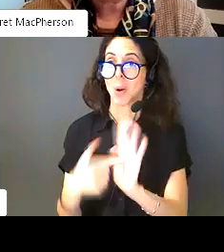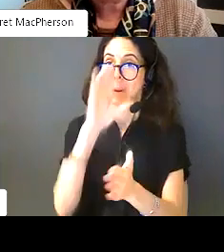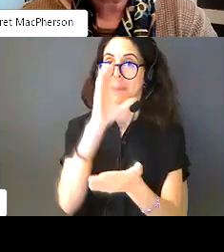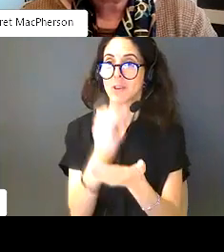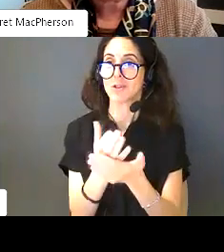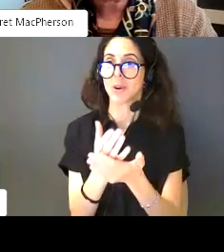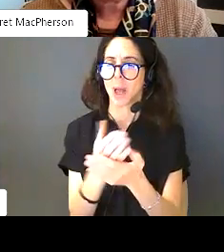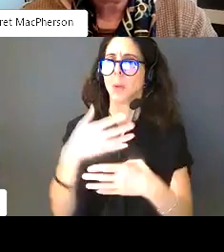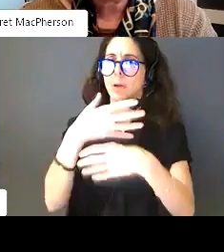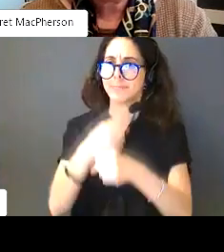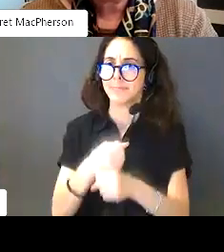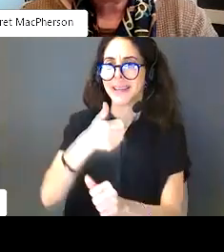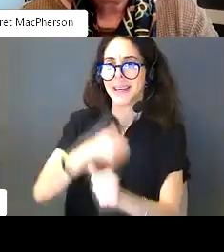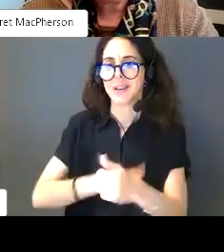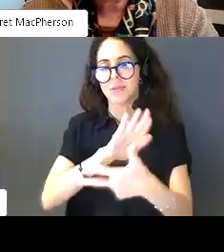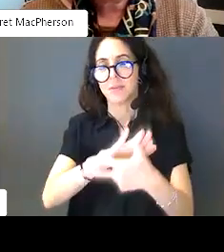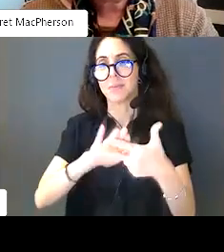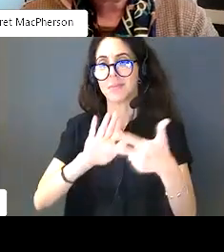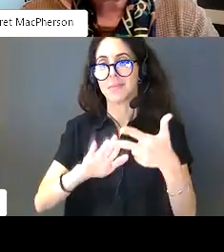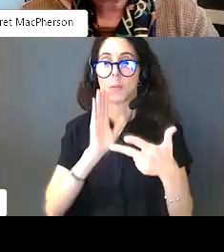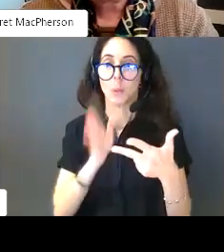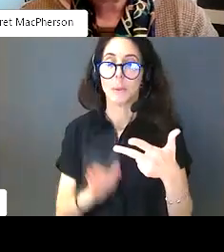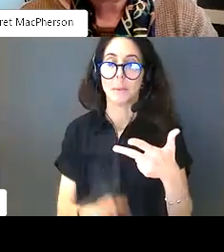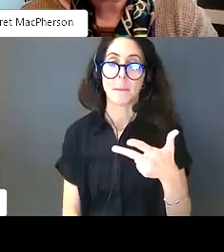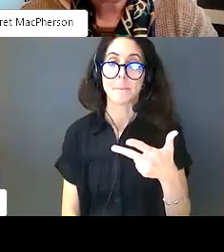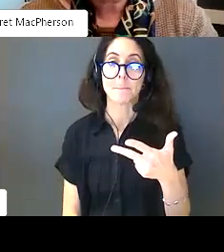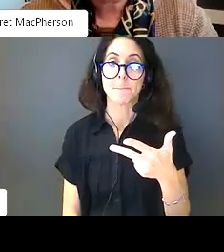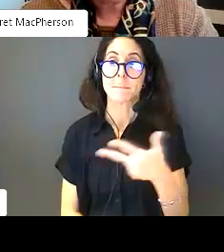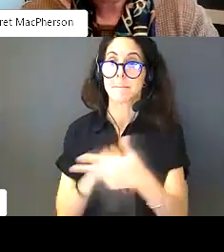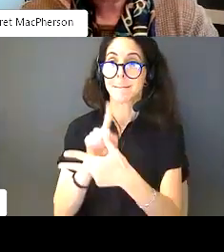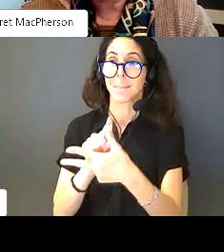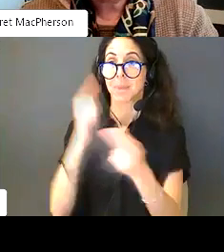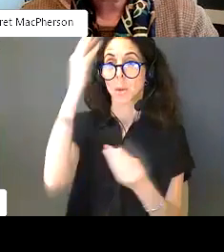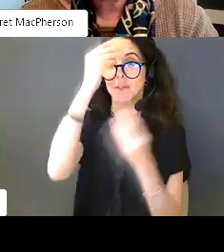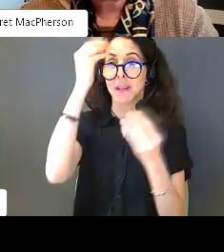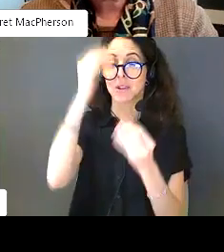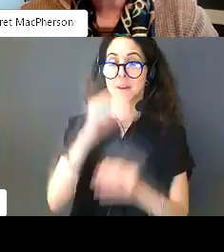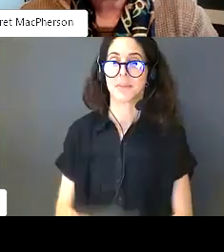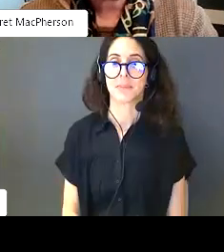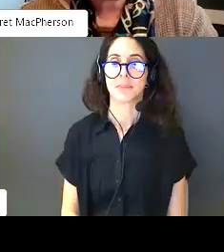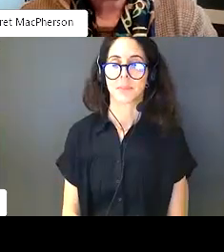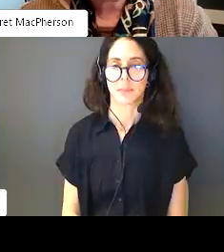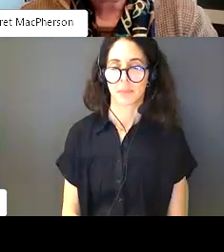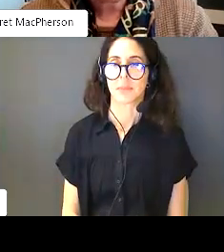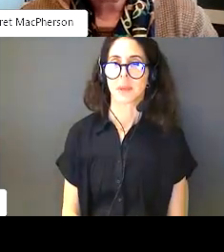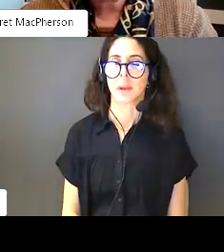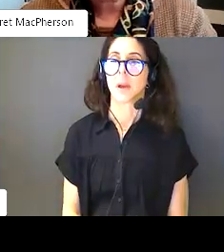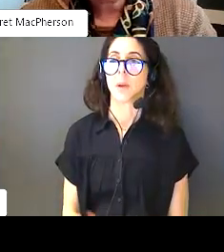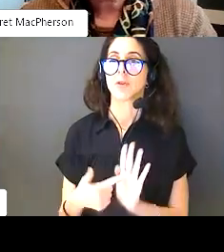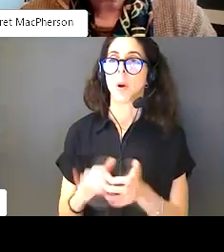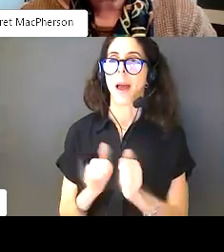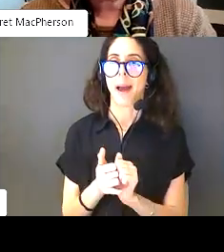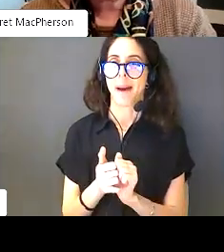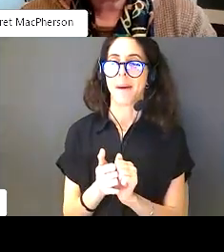of the sections. And so in this section, we're going to talk about, putting pieces together,